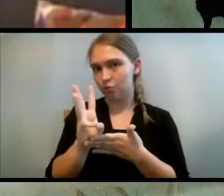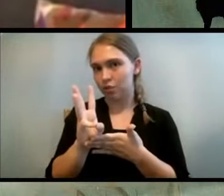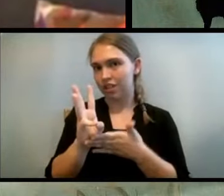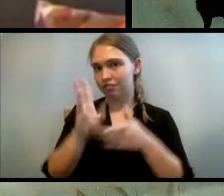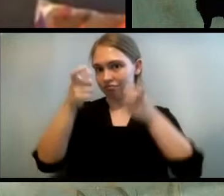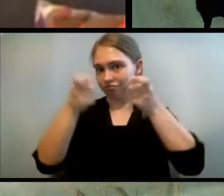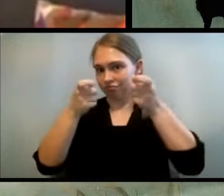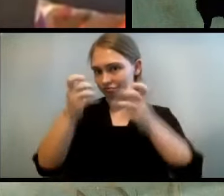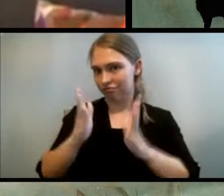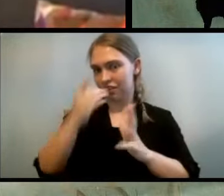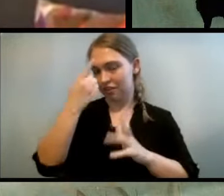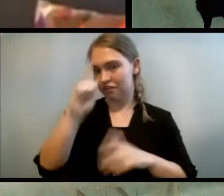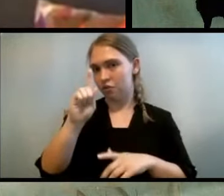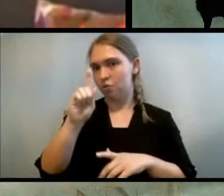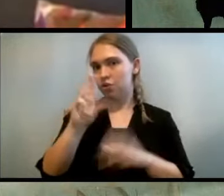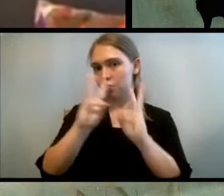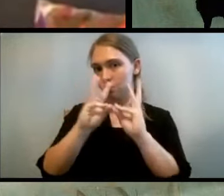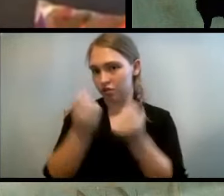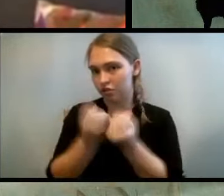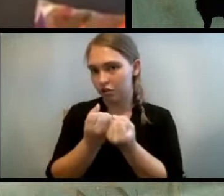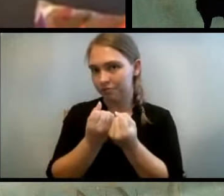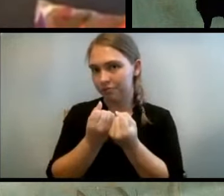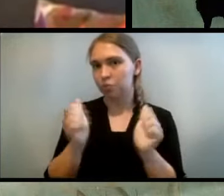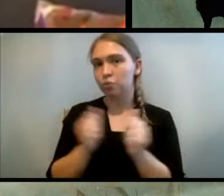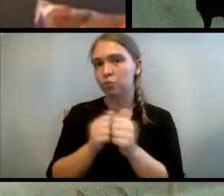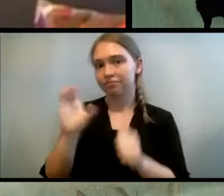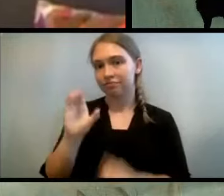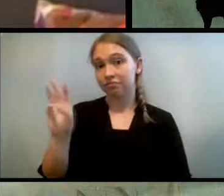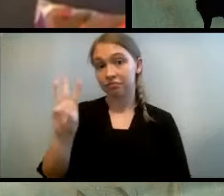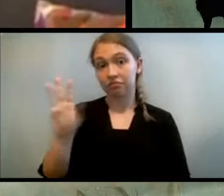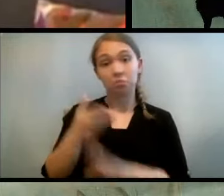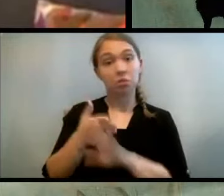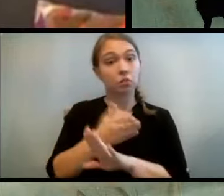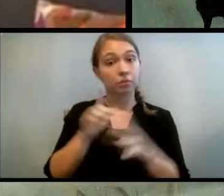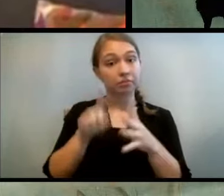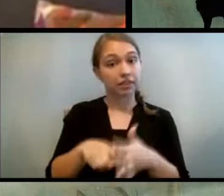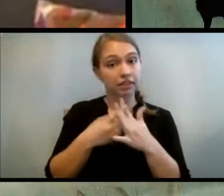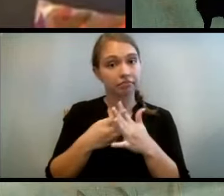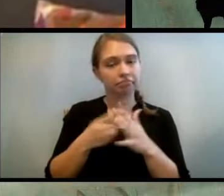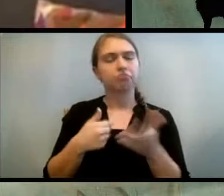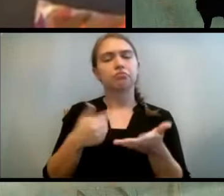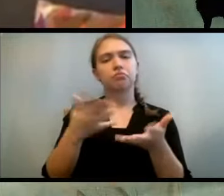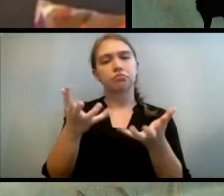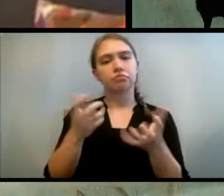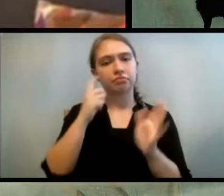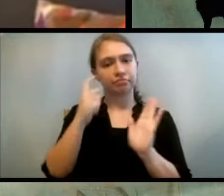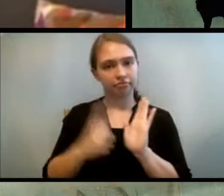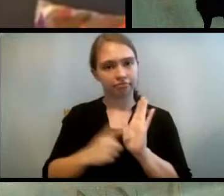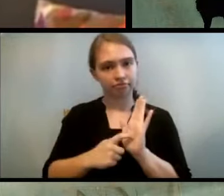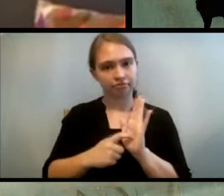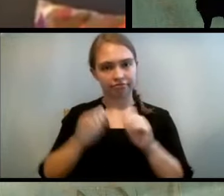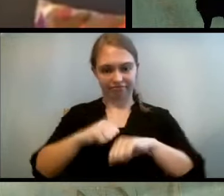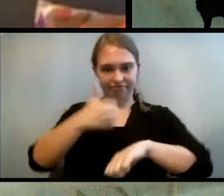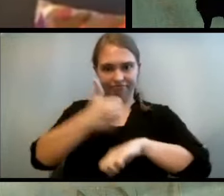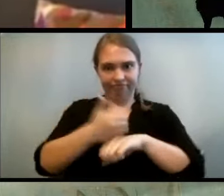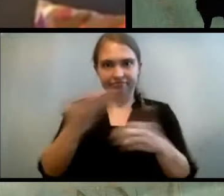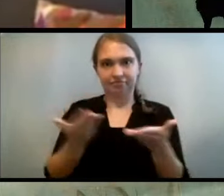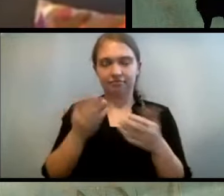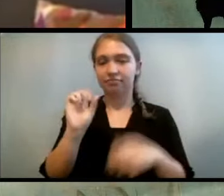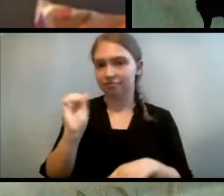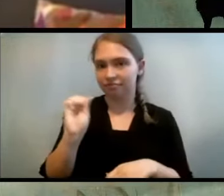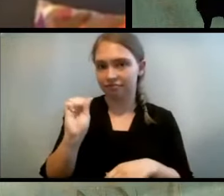Clarion West. Before we begin this event, I would like to acknowledge that Clarion West is organized in Seattle, the traditional